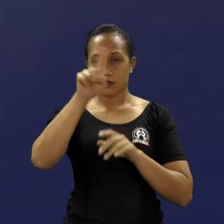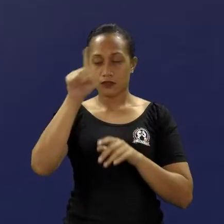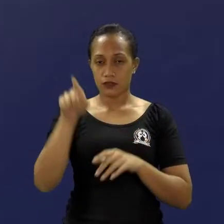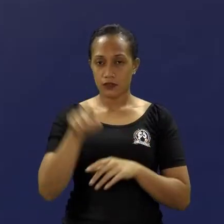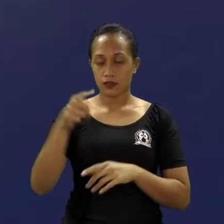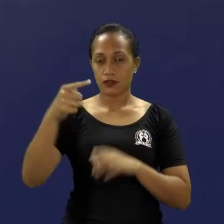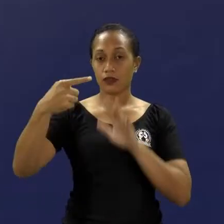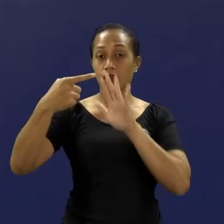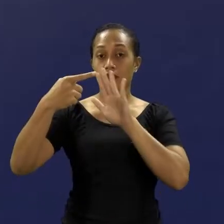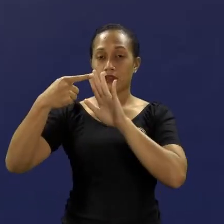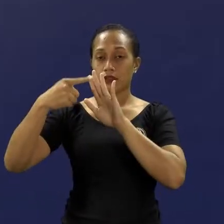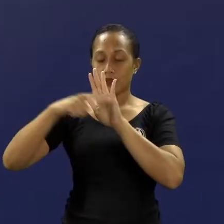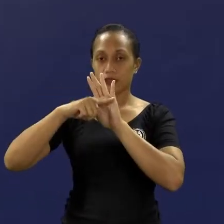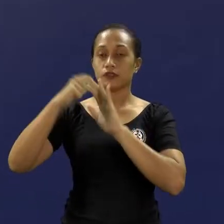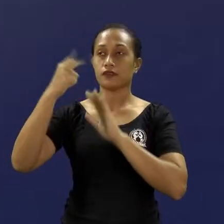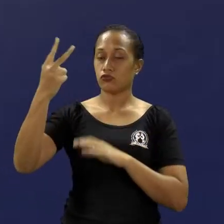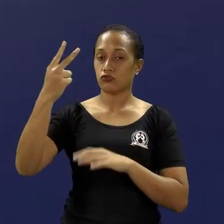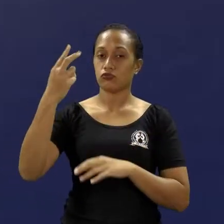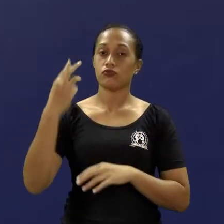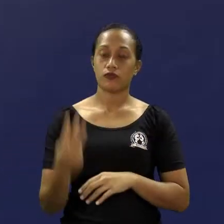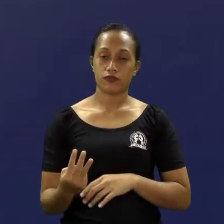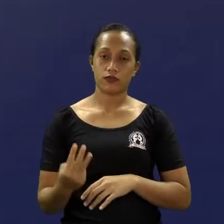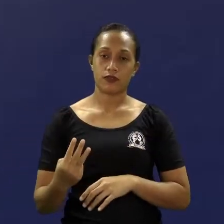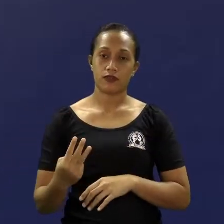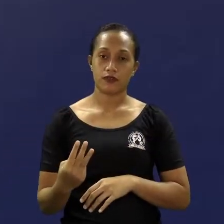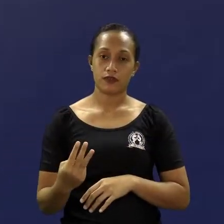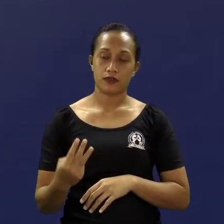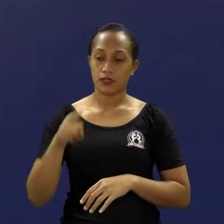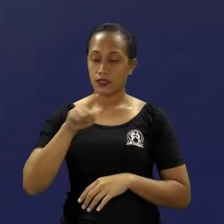pui negative 2 over 3.